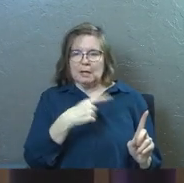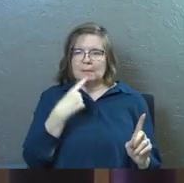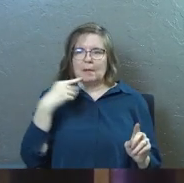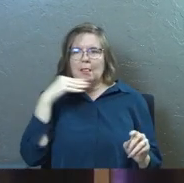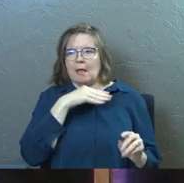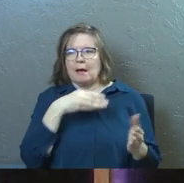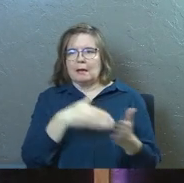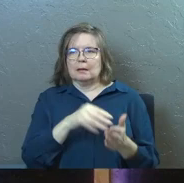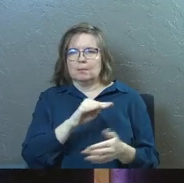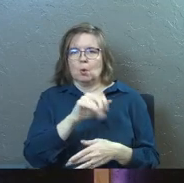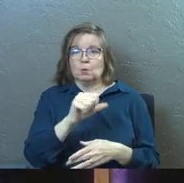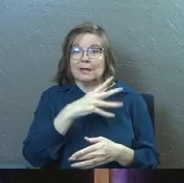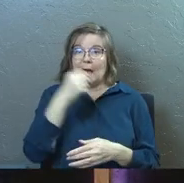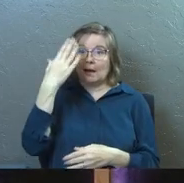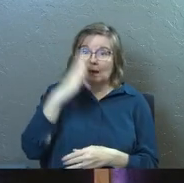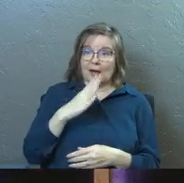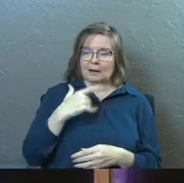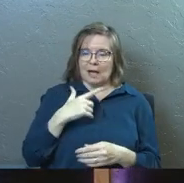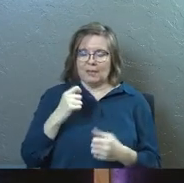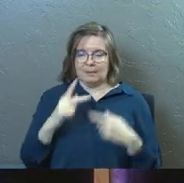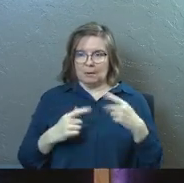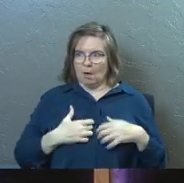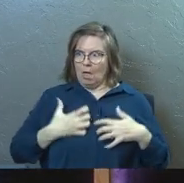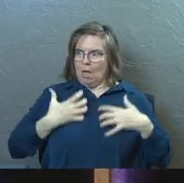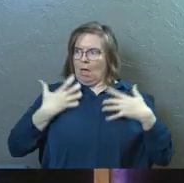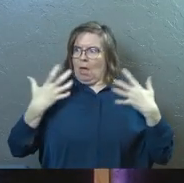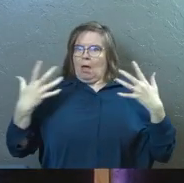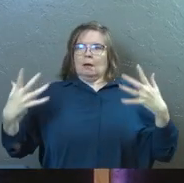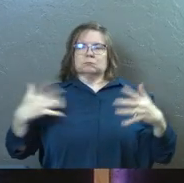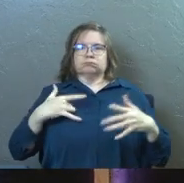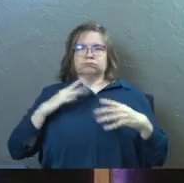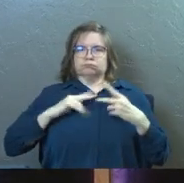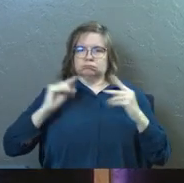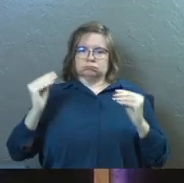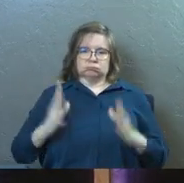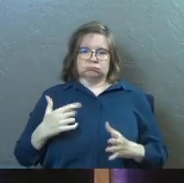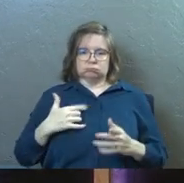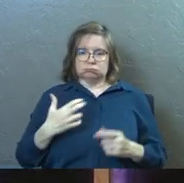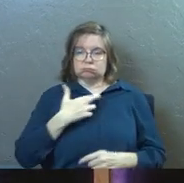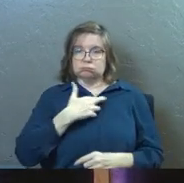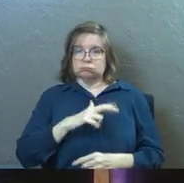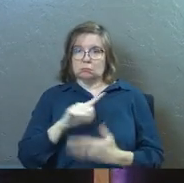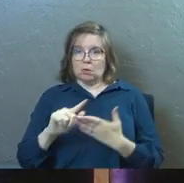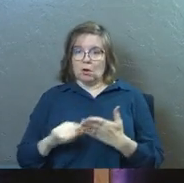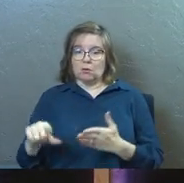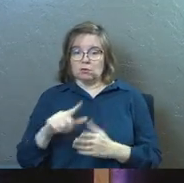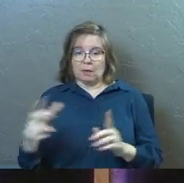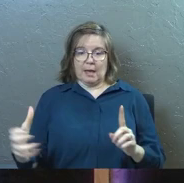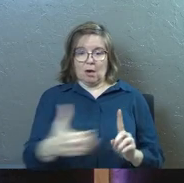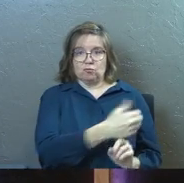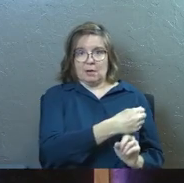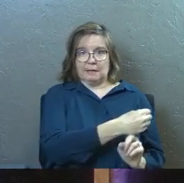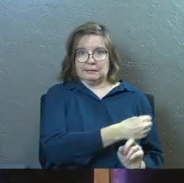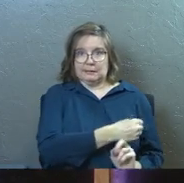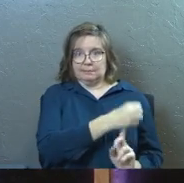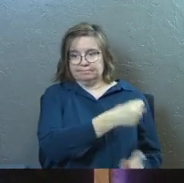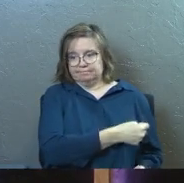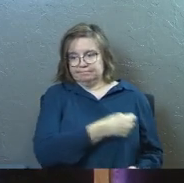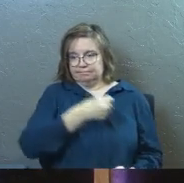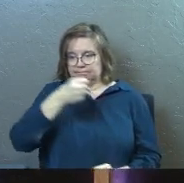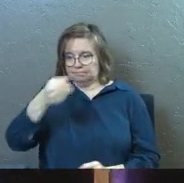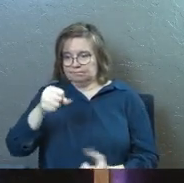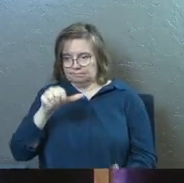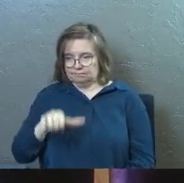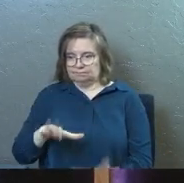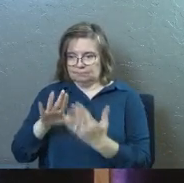blaspheme Moses and even God. And this roused the people, the elders, and the teachers of the religious law. So they arrested Stephen and brought him